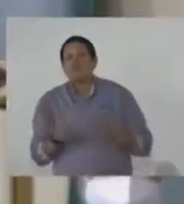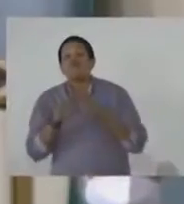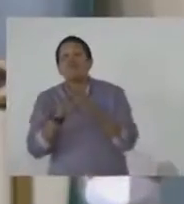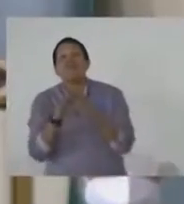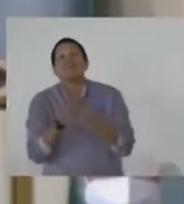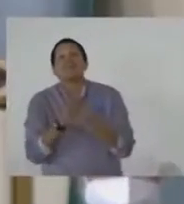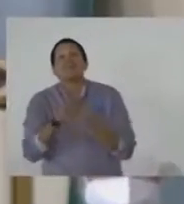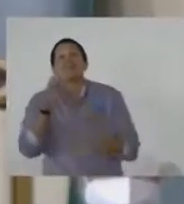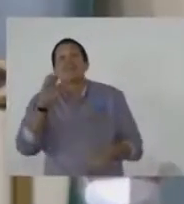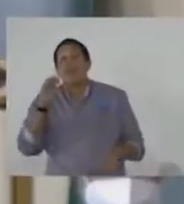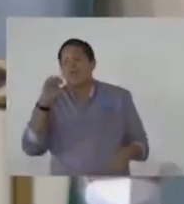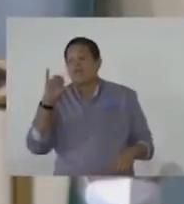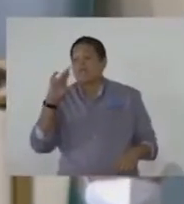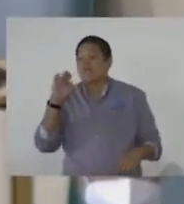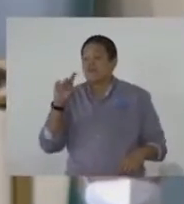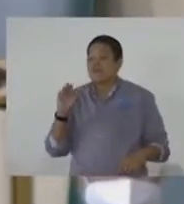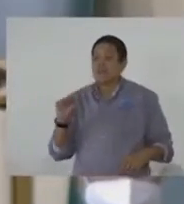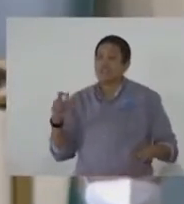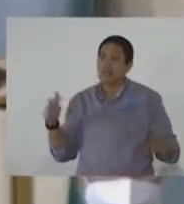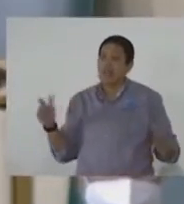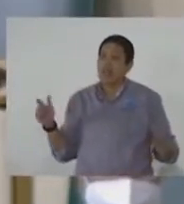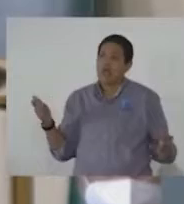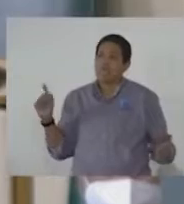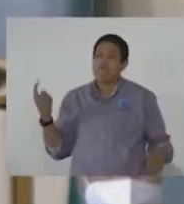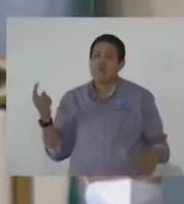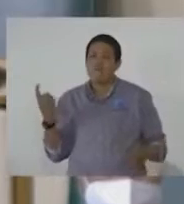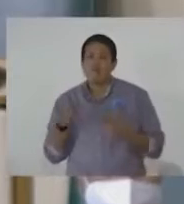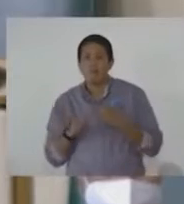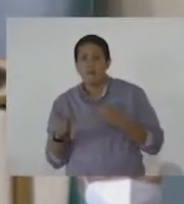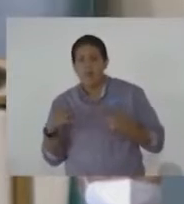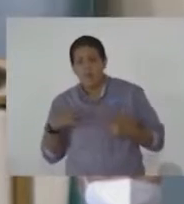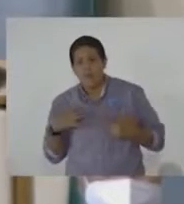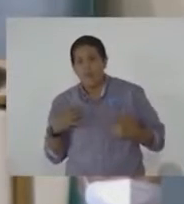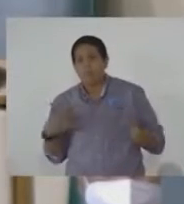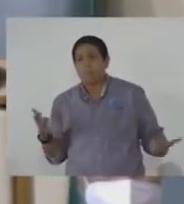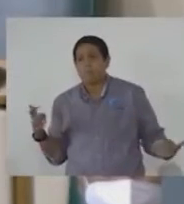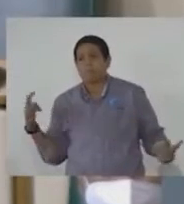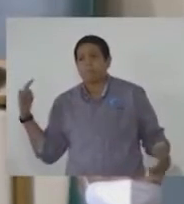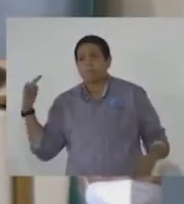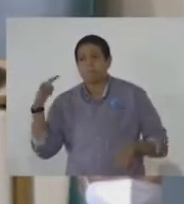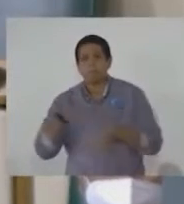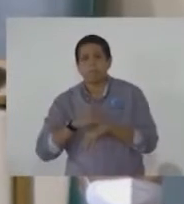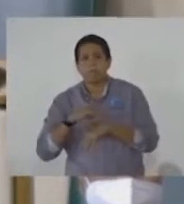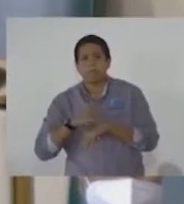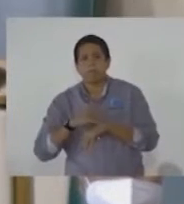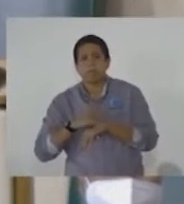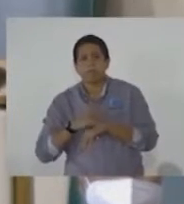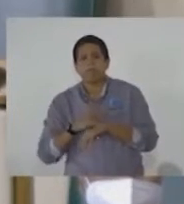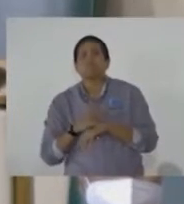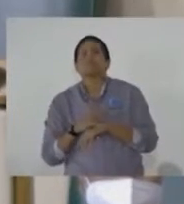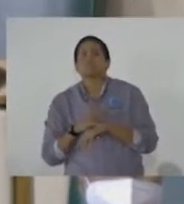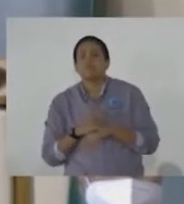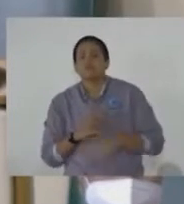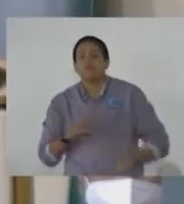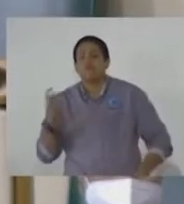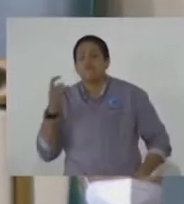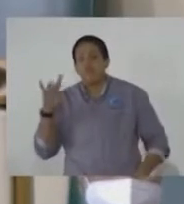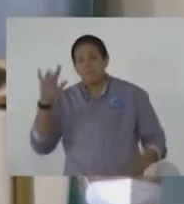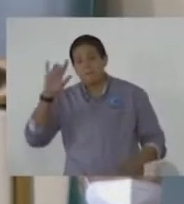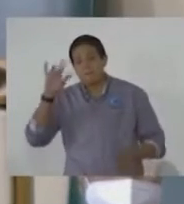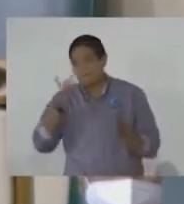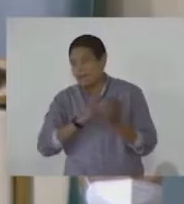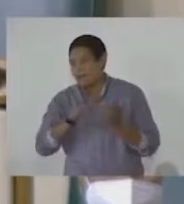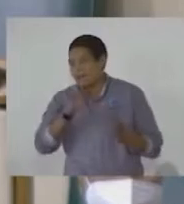of the Emirates, which is the largest and most significant of all the carriers of the Middle